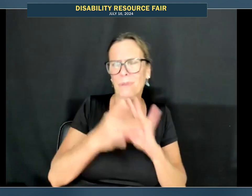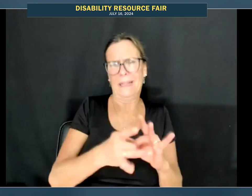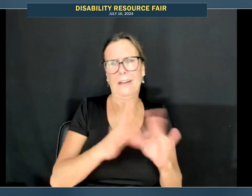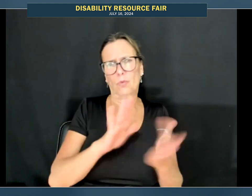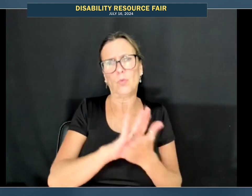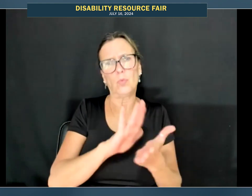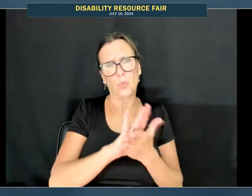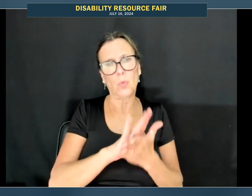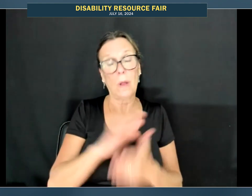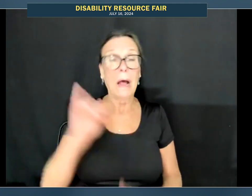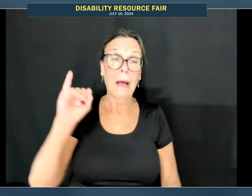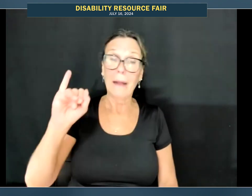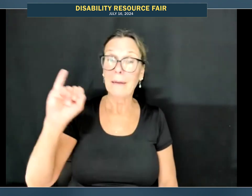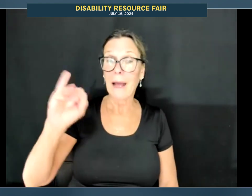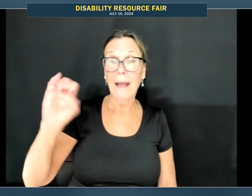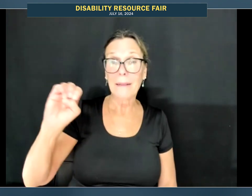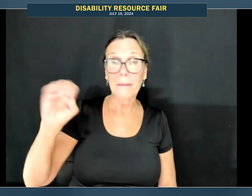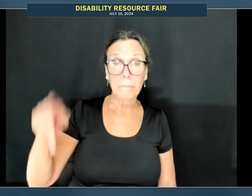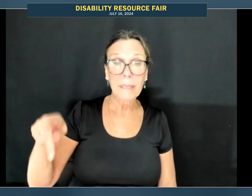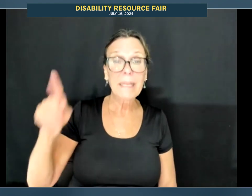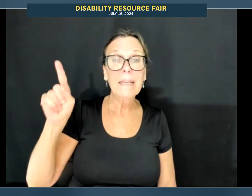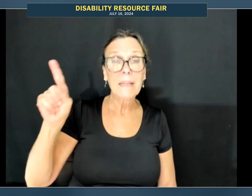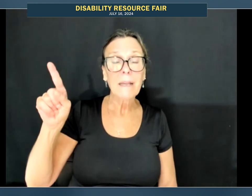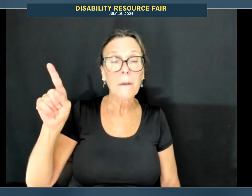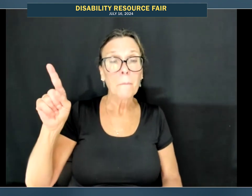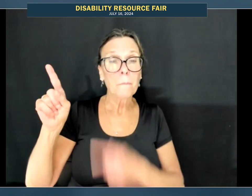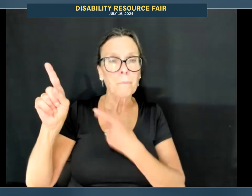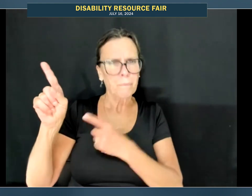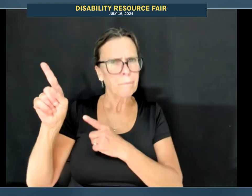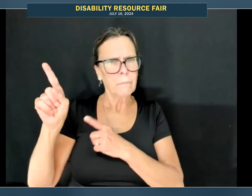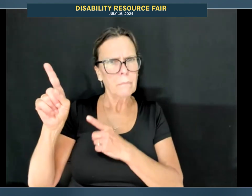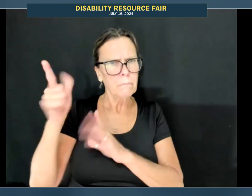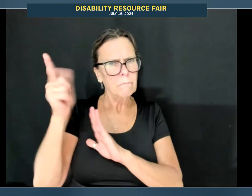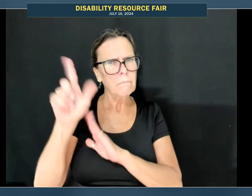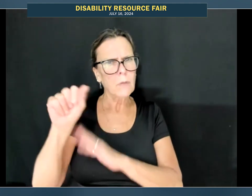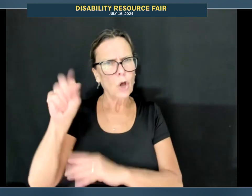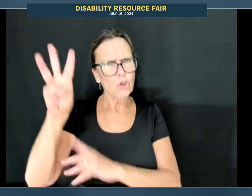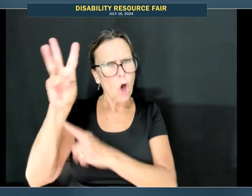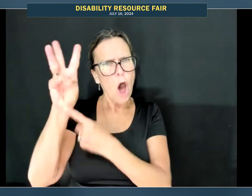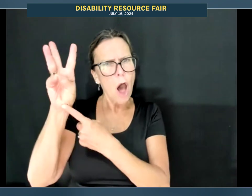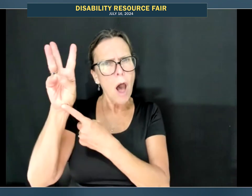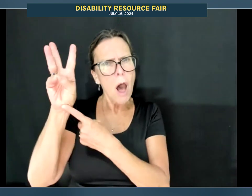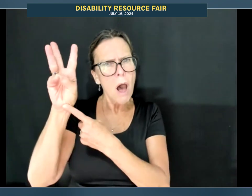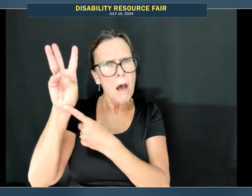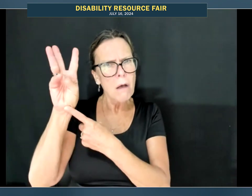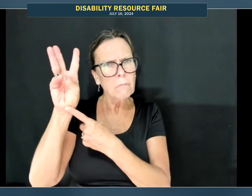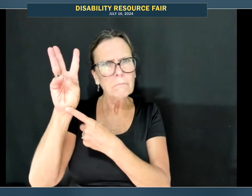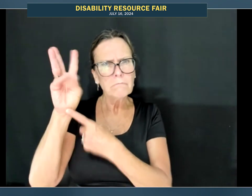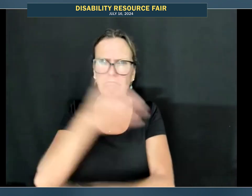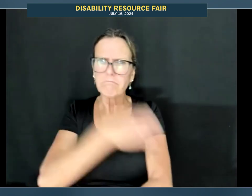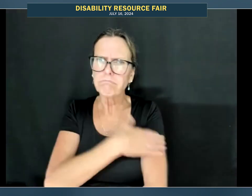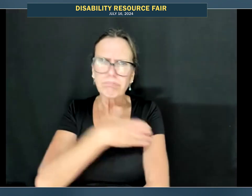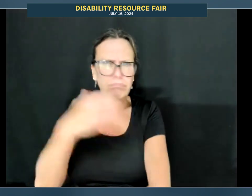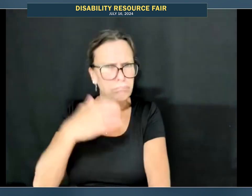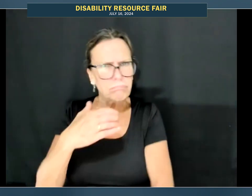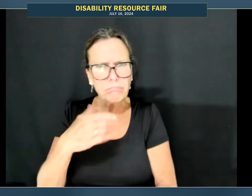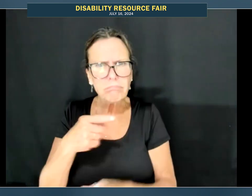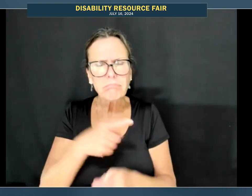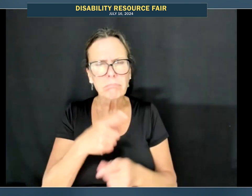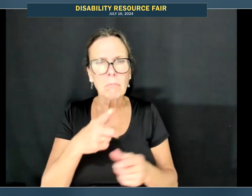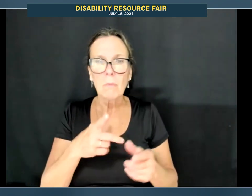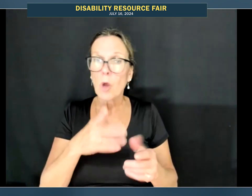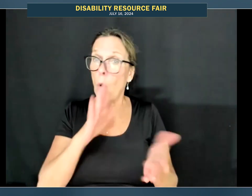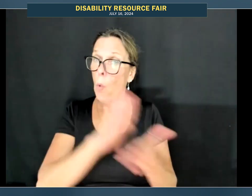An IEP is actually a legal binding contract between the